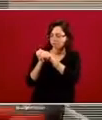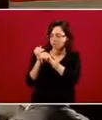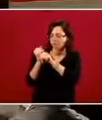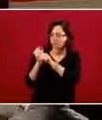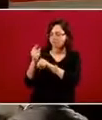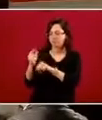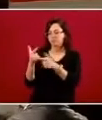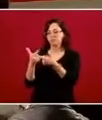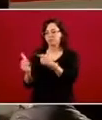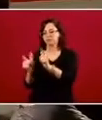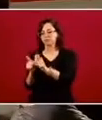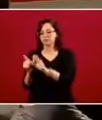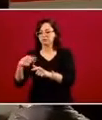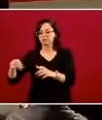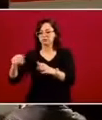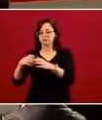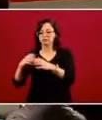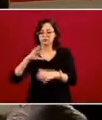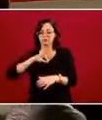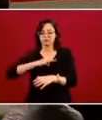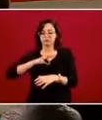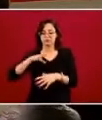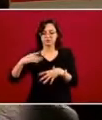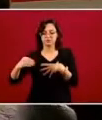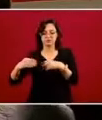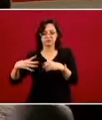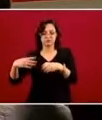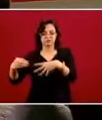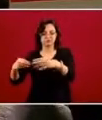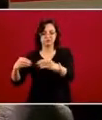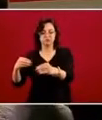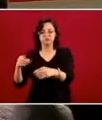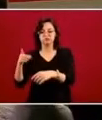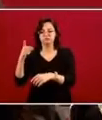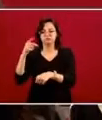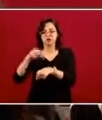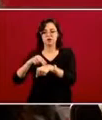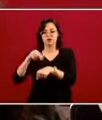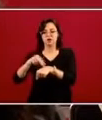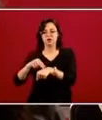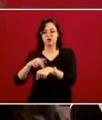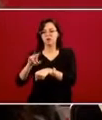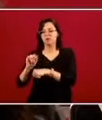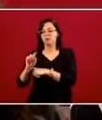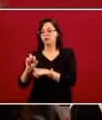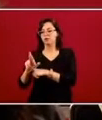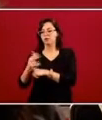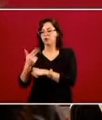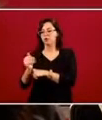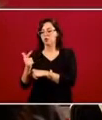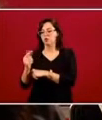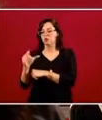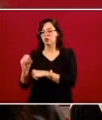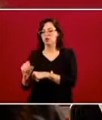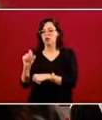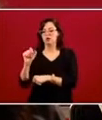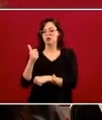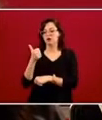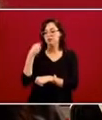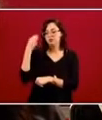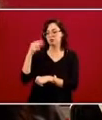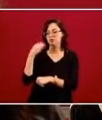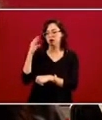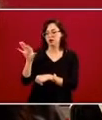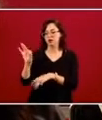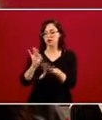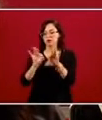the early results of the investigation carried out by a team of epidemiologists that were selected by